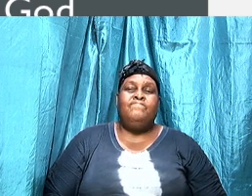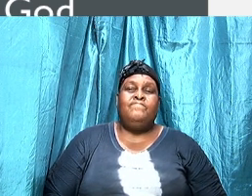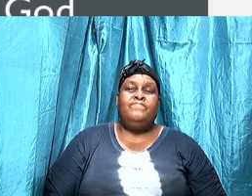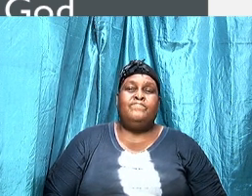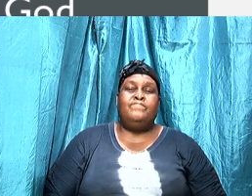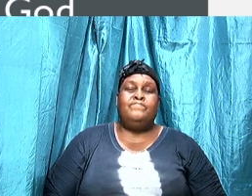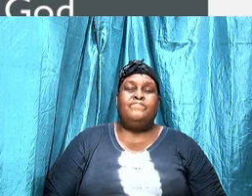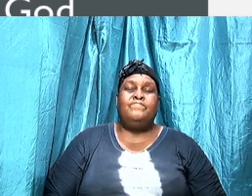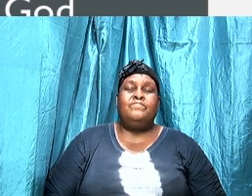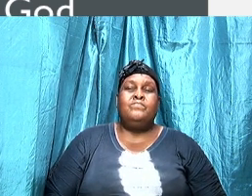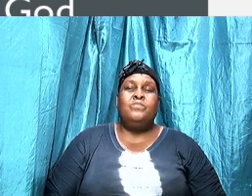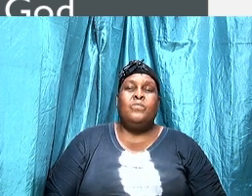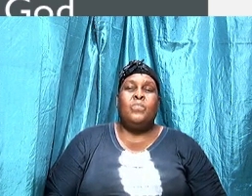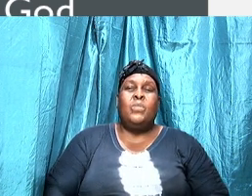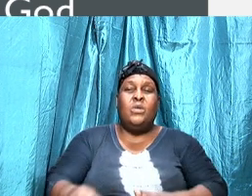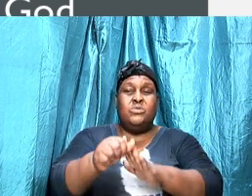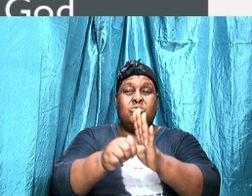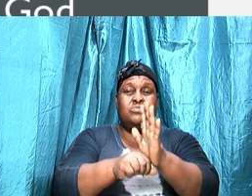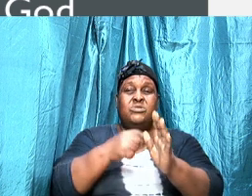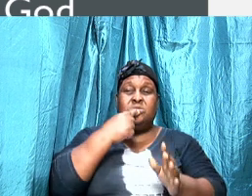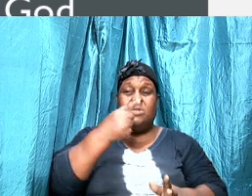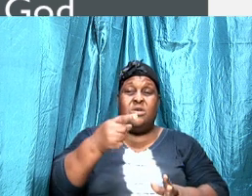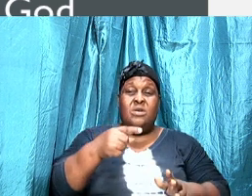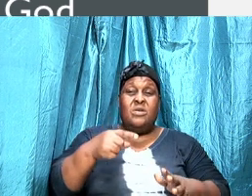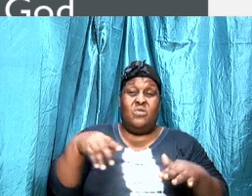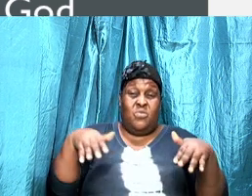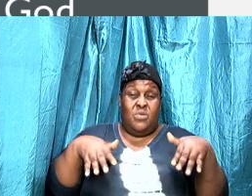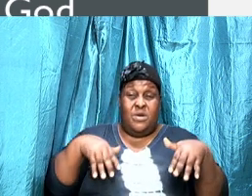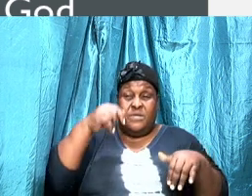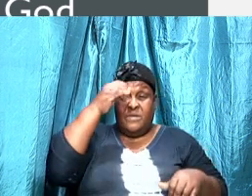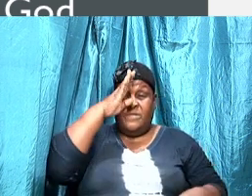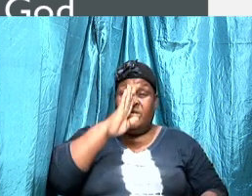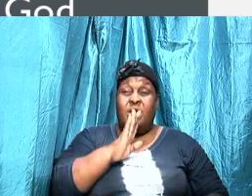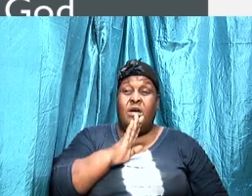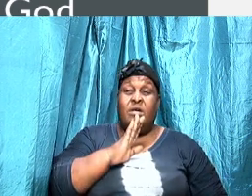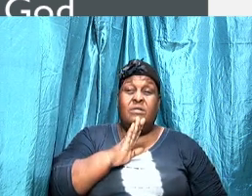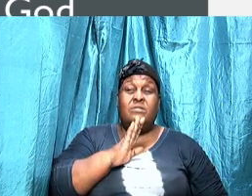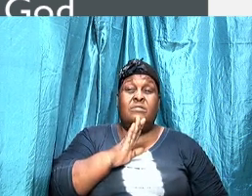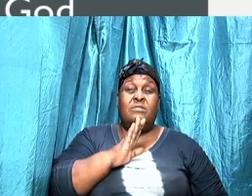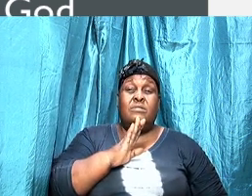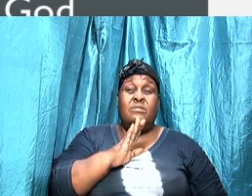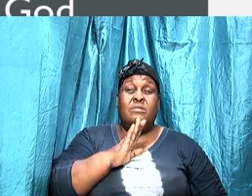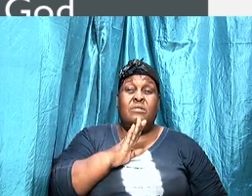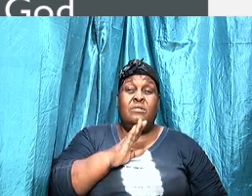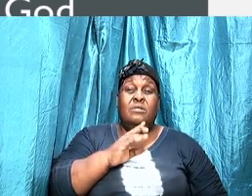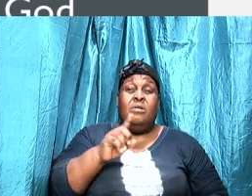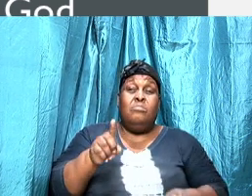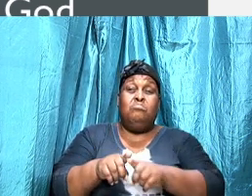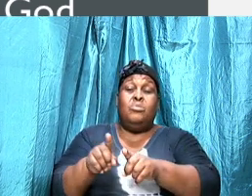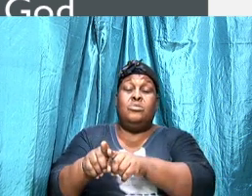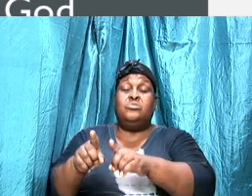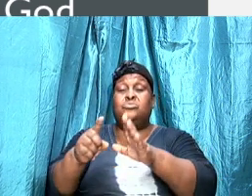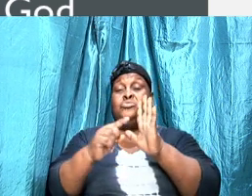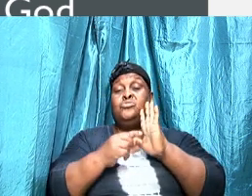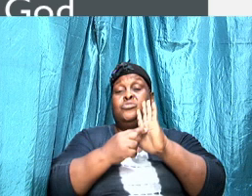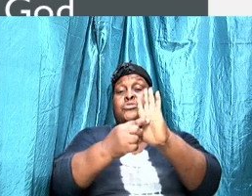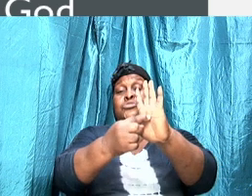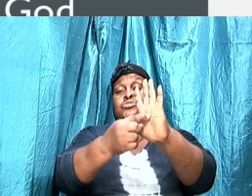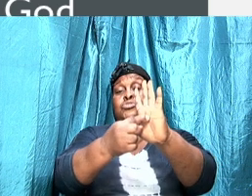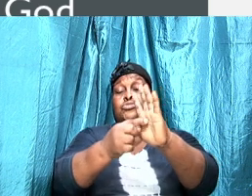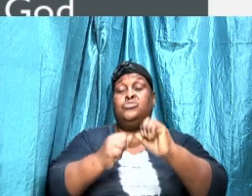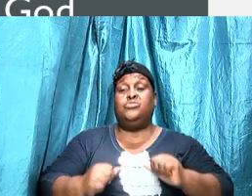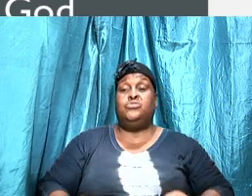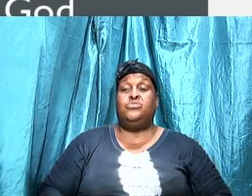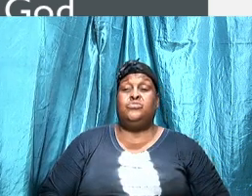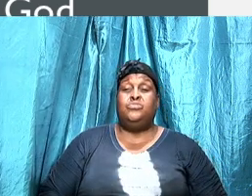So that the scripture said that the wrath of God is also revealed. So first we look at, there's